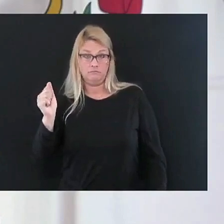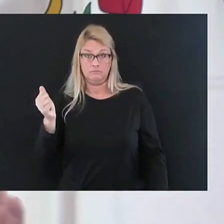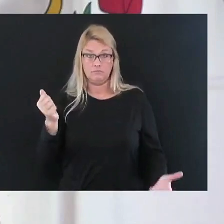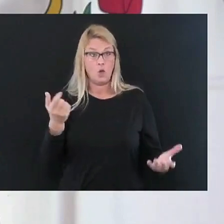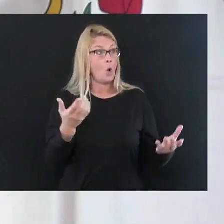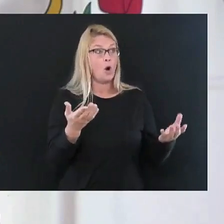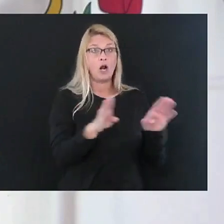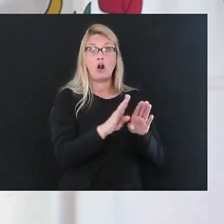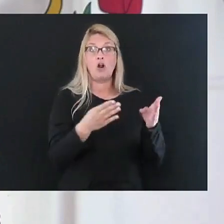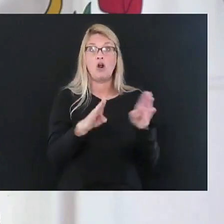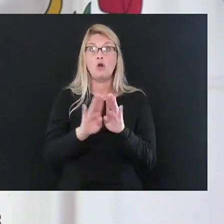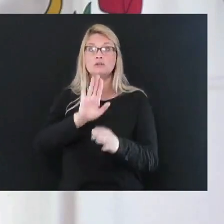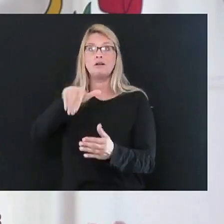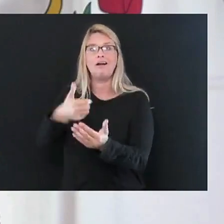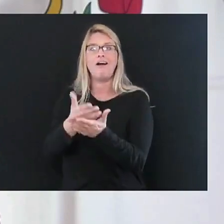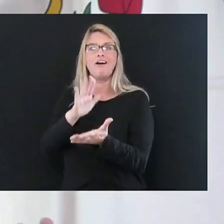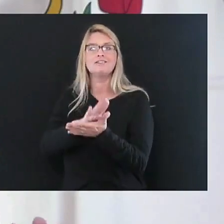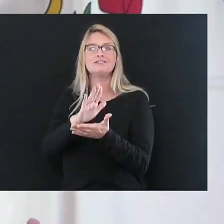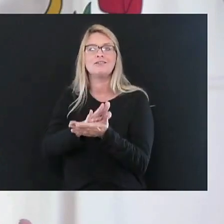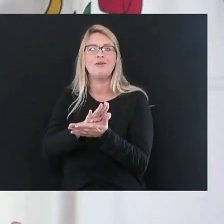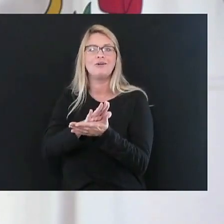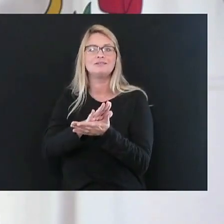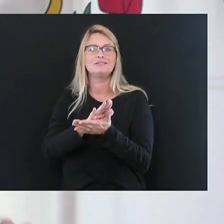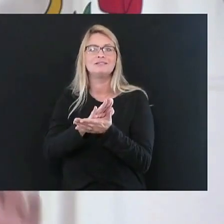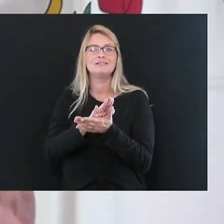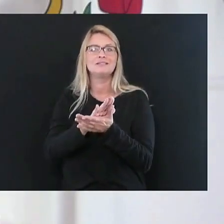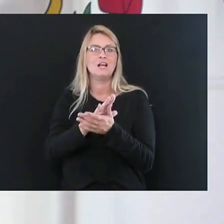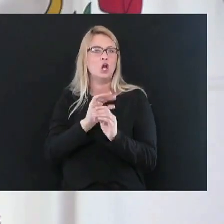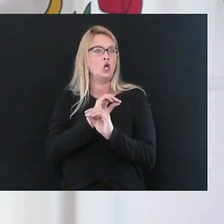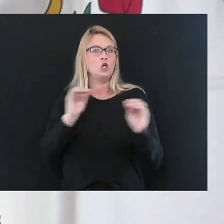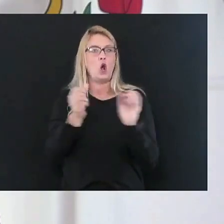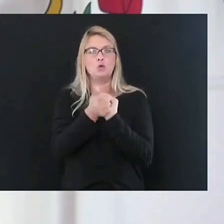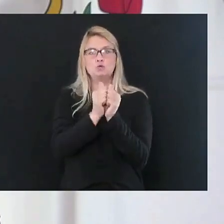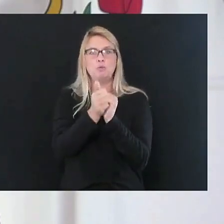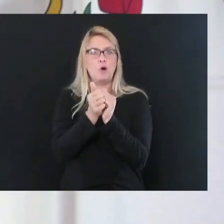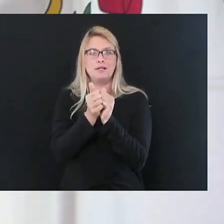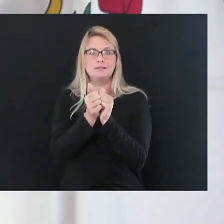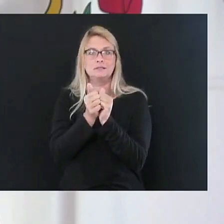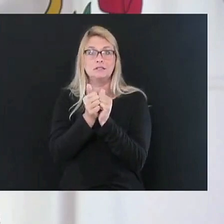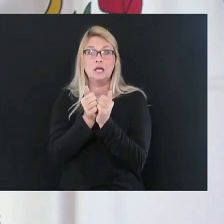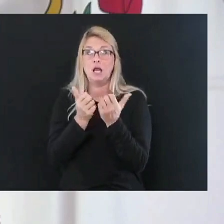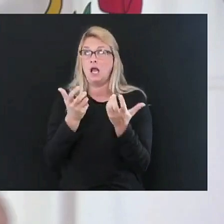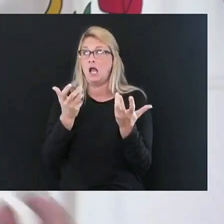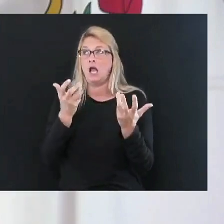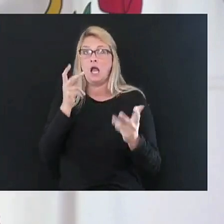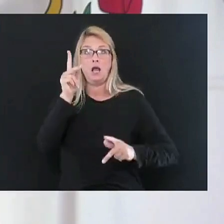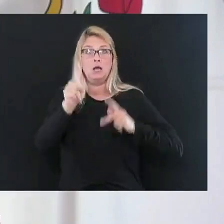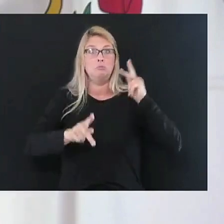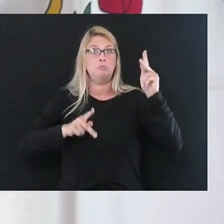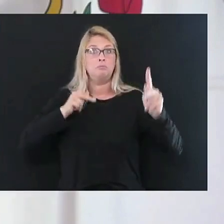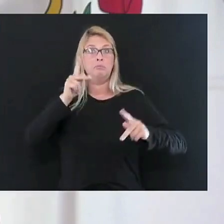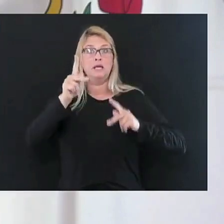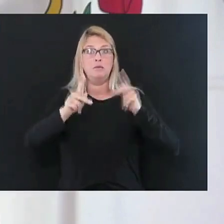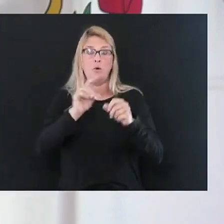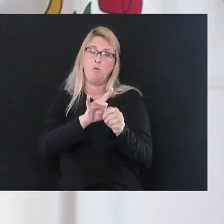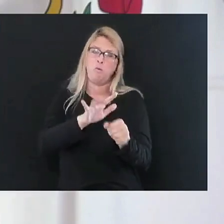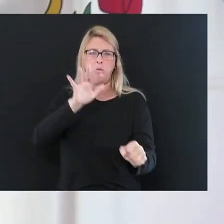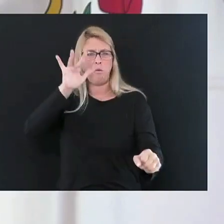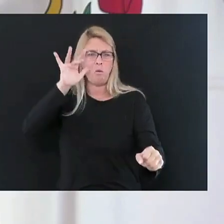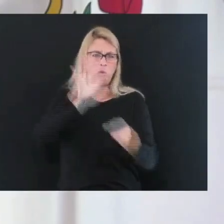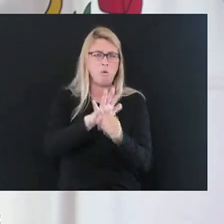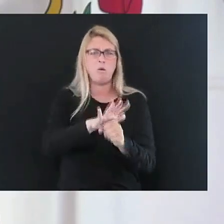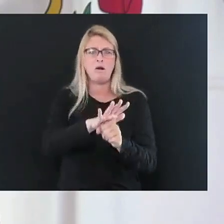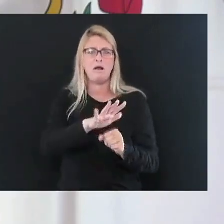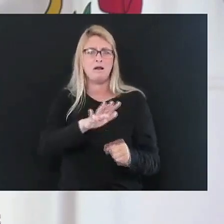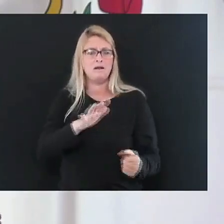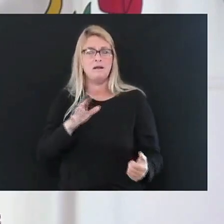and then we would have a complete meltdown from the standpoint of people not being able to afford and